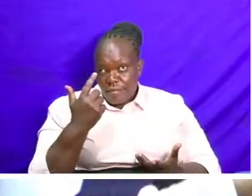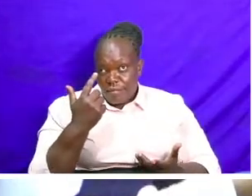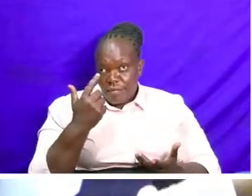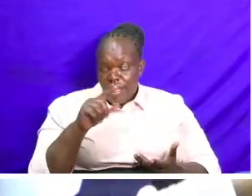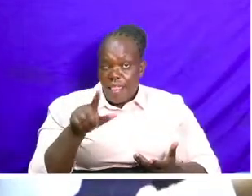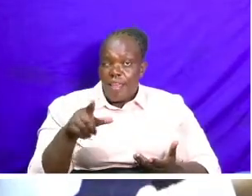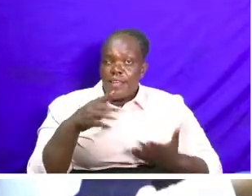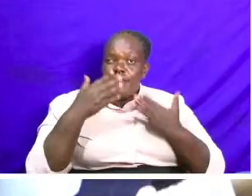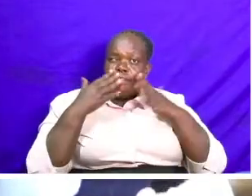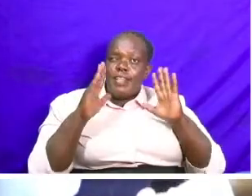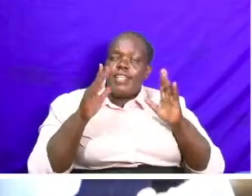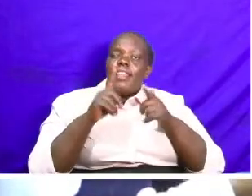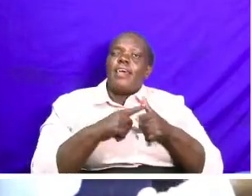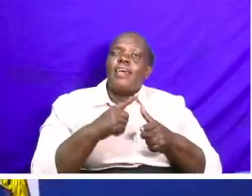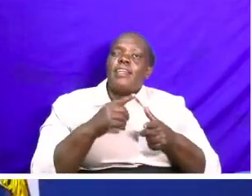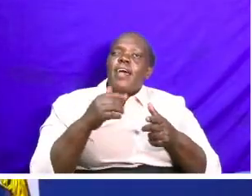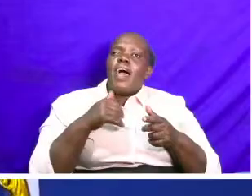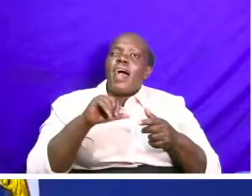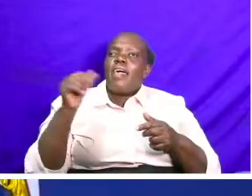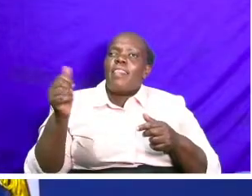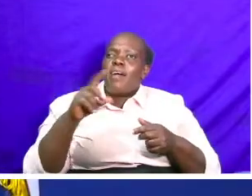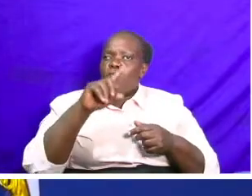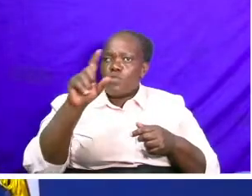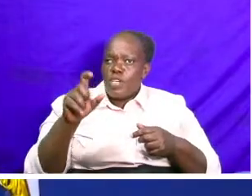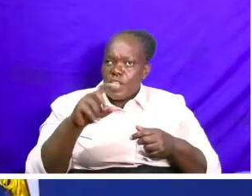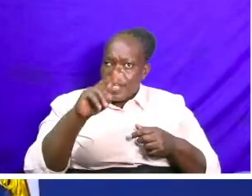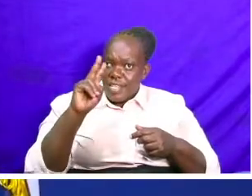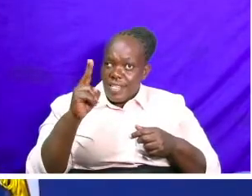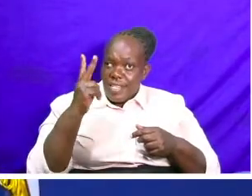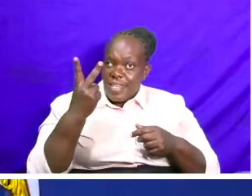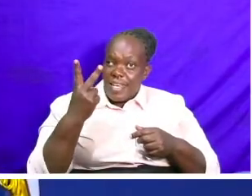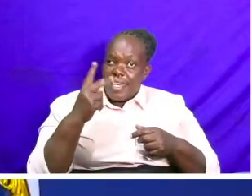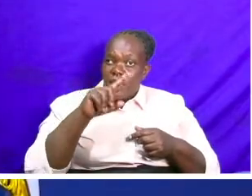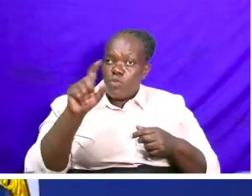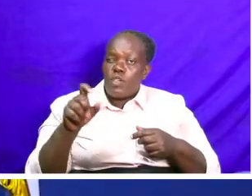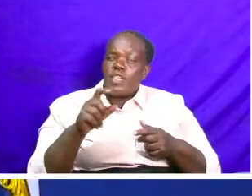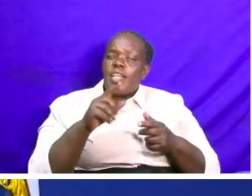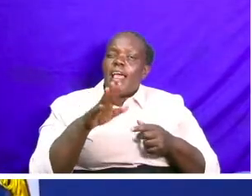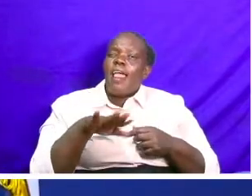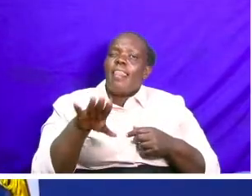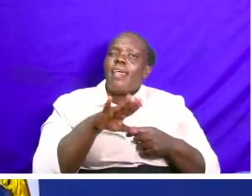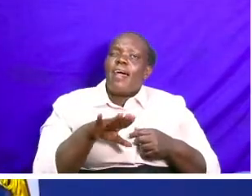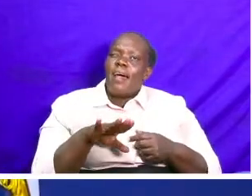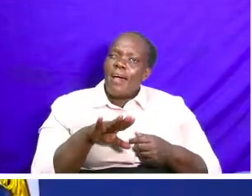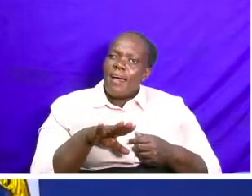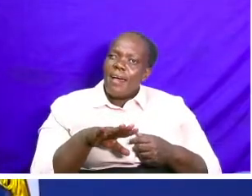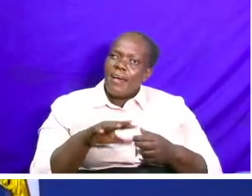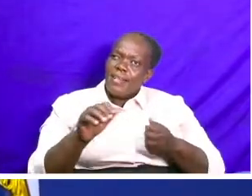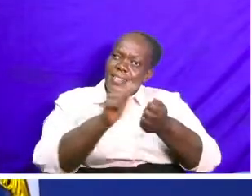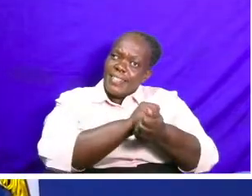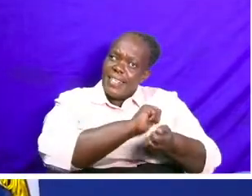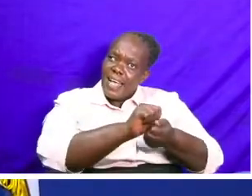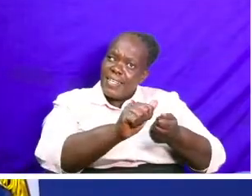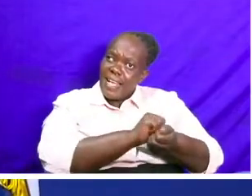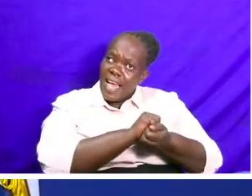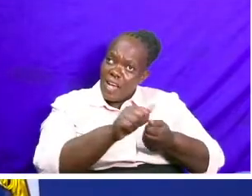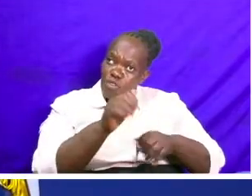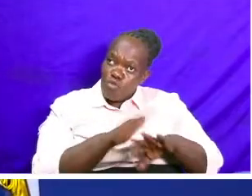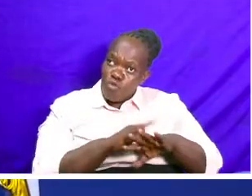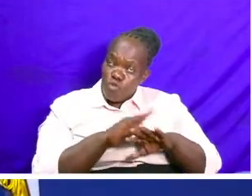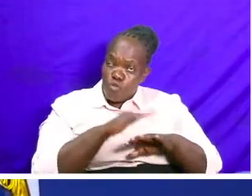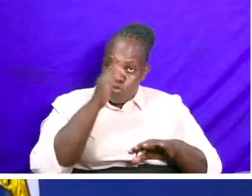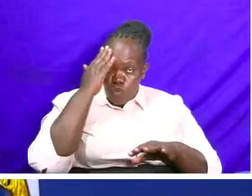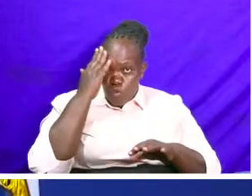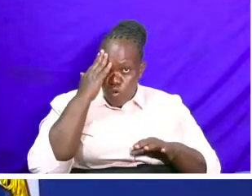that is it. You had another question, Adika. What was your second question? Yeah, on the issue of disaster. Please, it's good to note